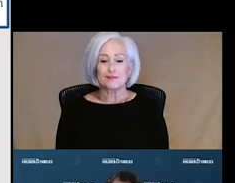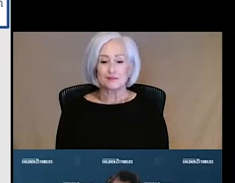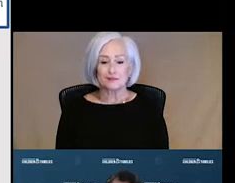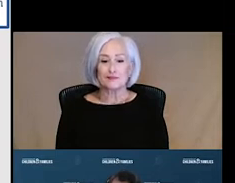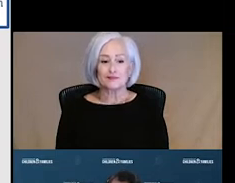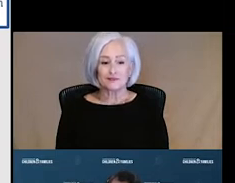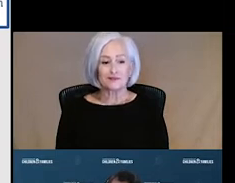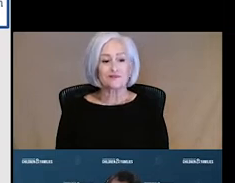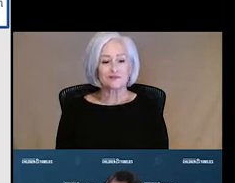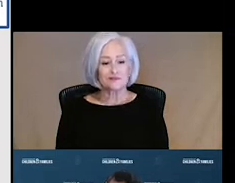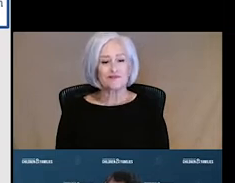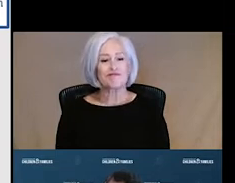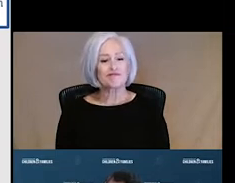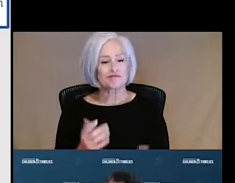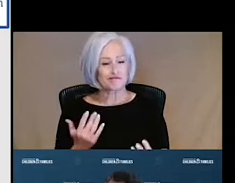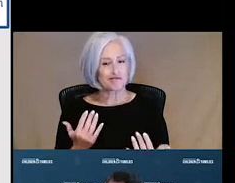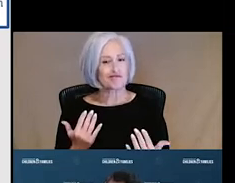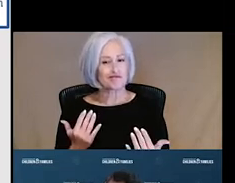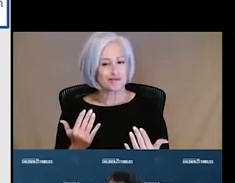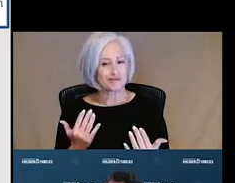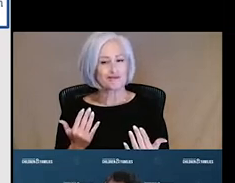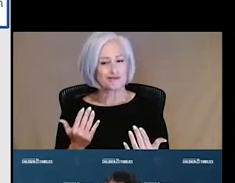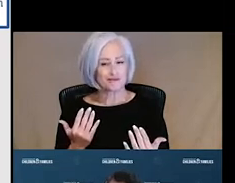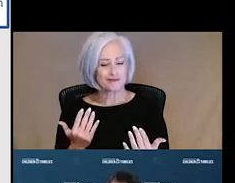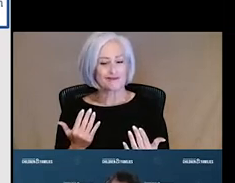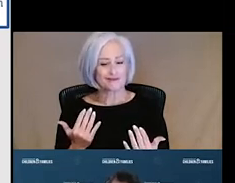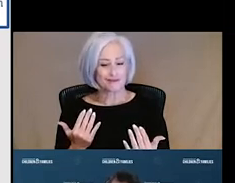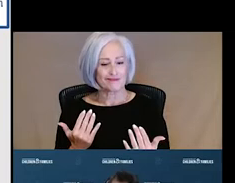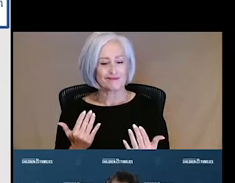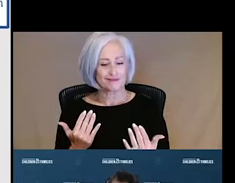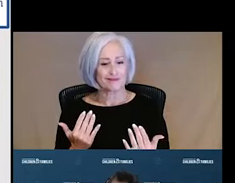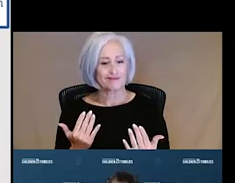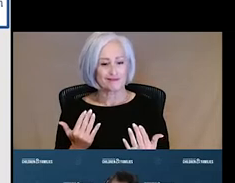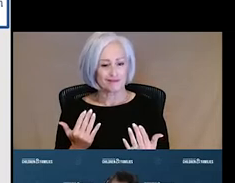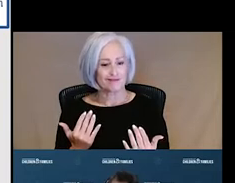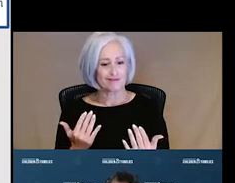Slowing down a little bit here. I'll give everybody a few more seconds.